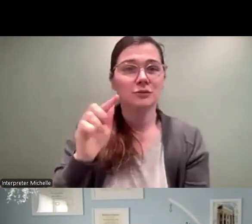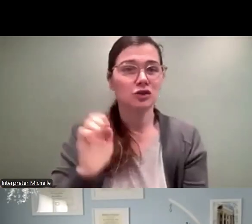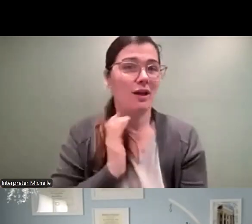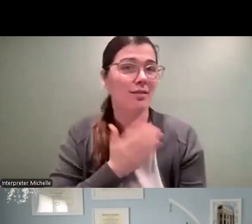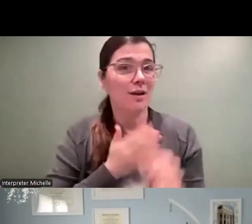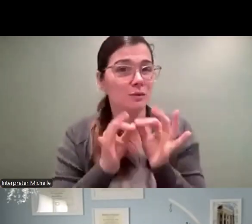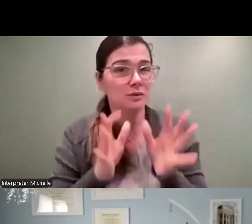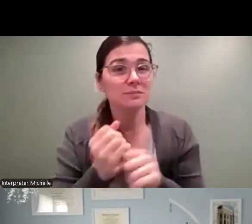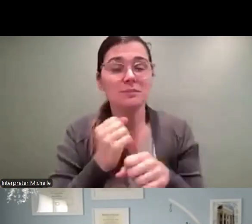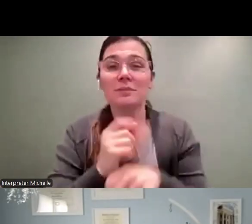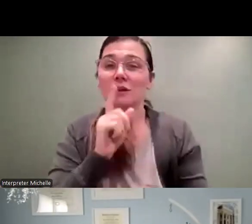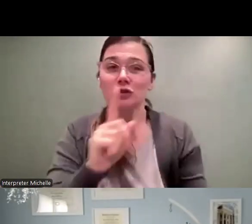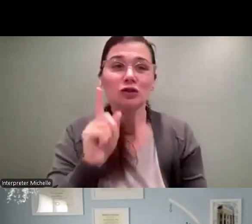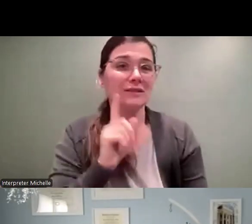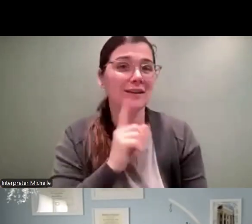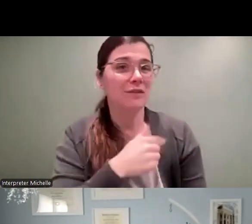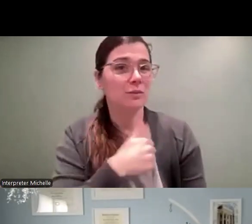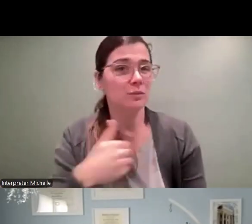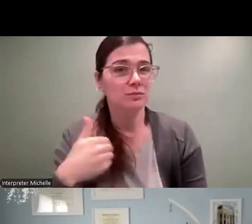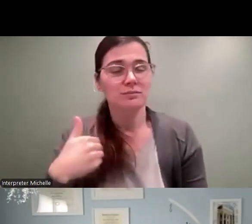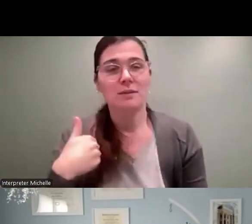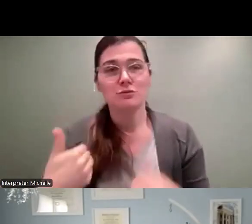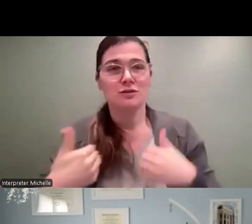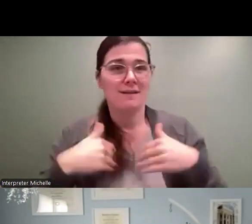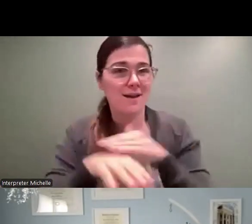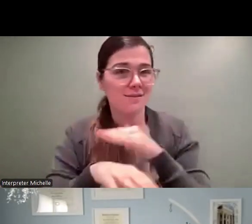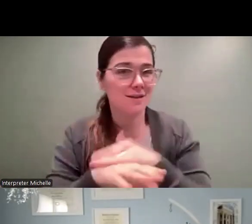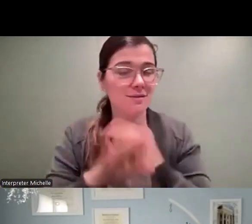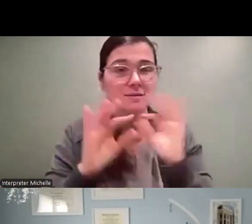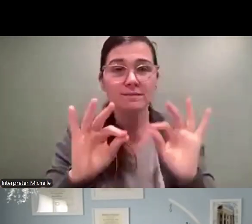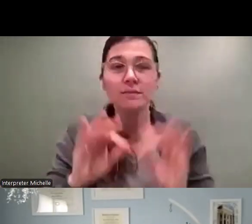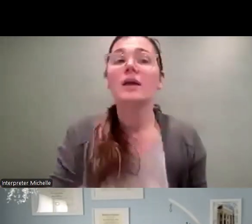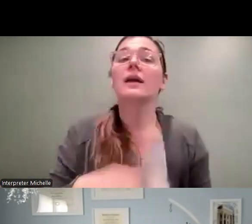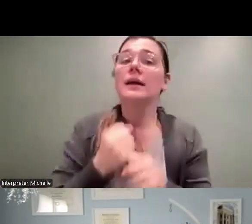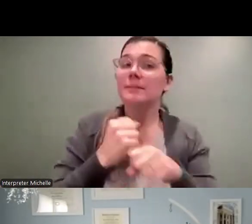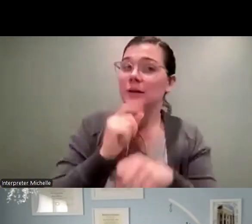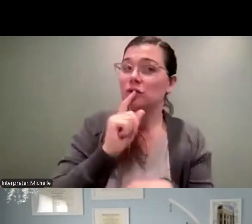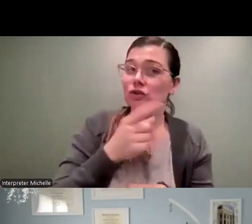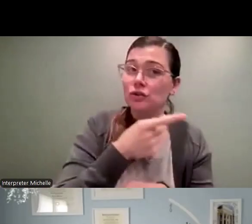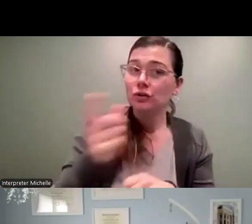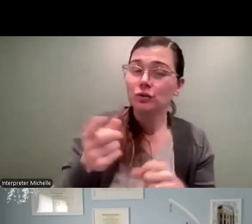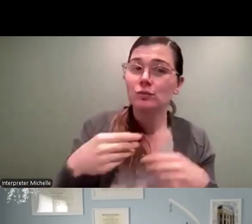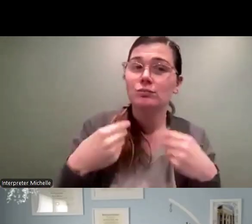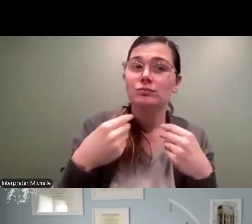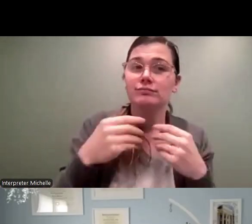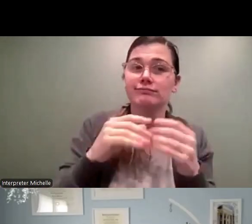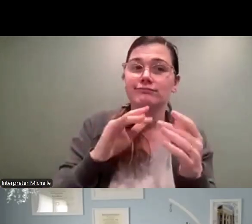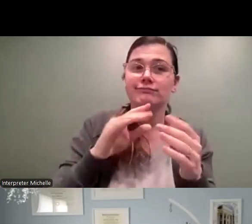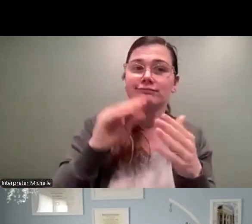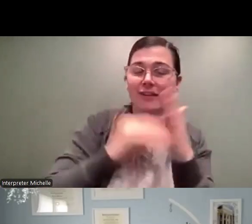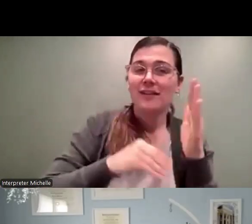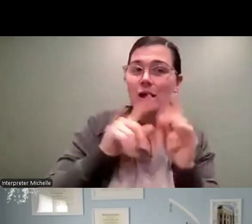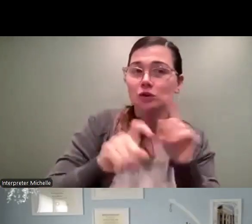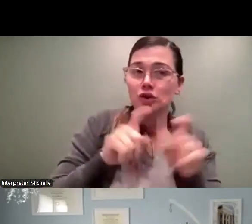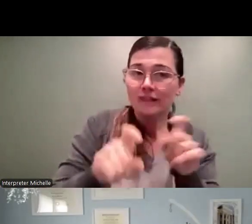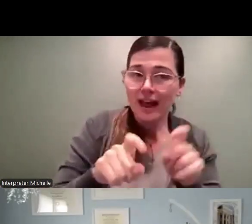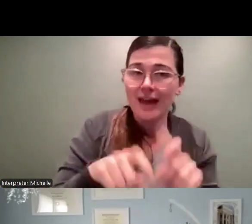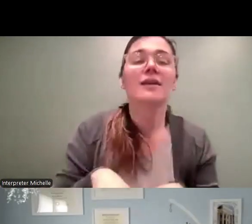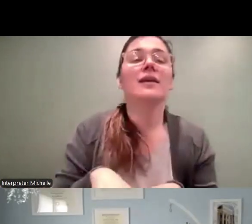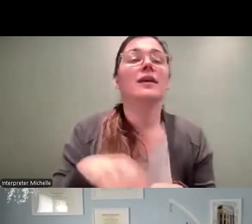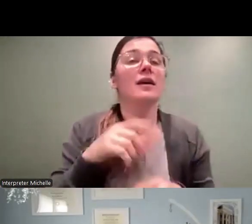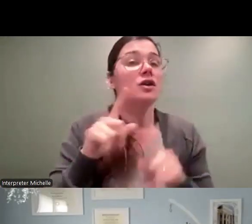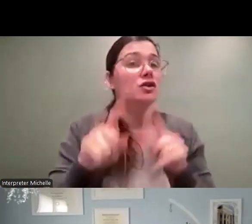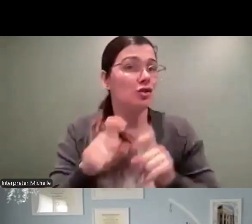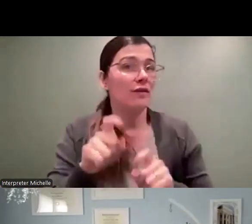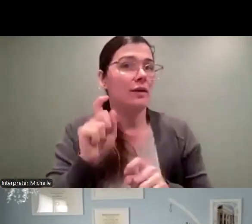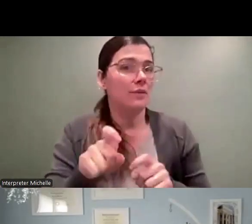deaf community members. Please make sure that you fill out the survey so that we're providing content you're interested in hearing about, and surveys must be completed